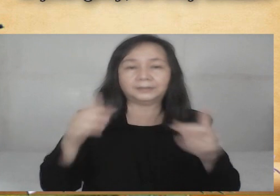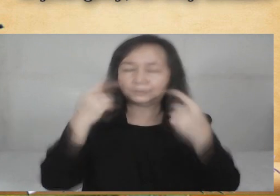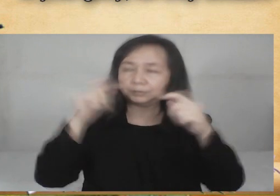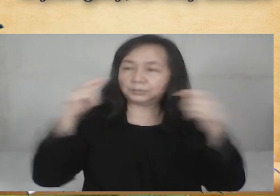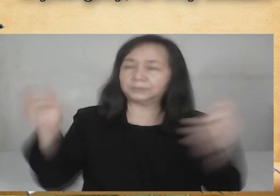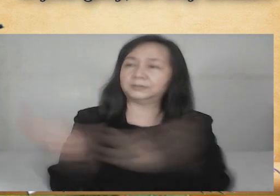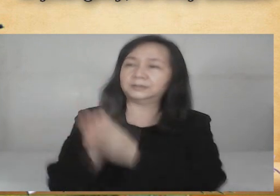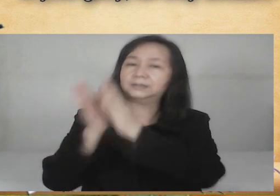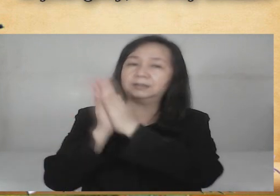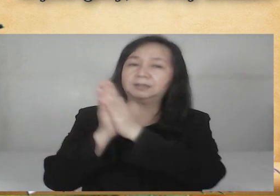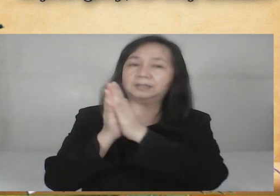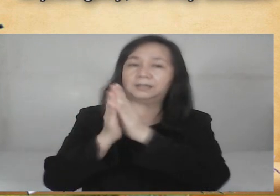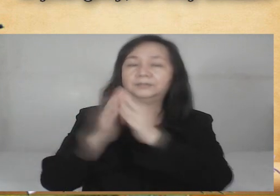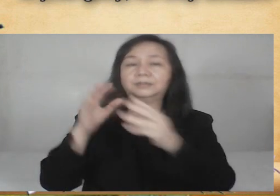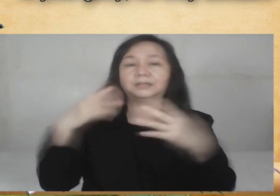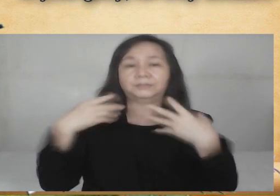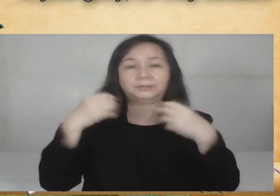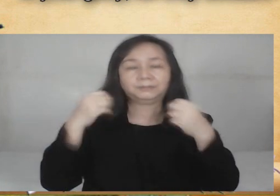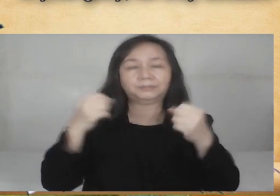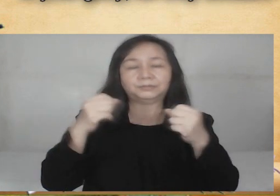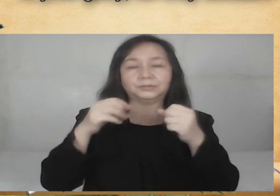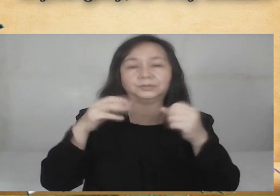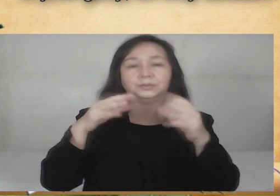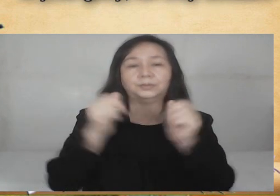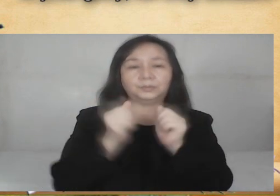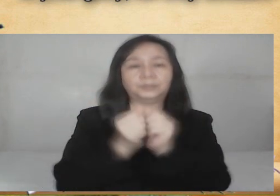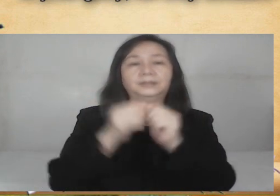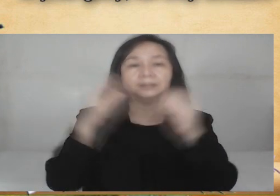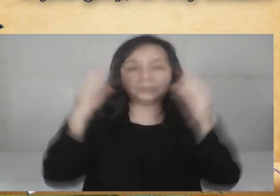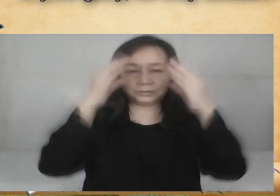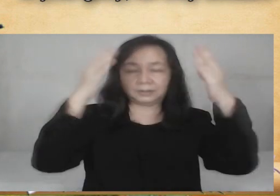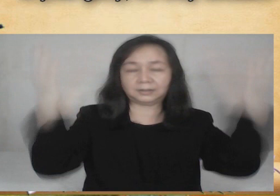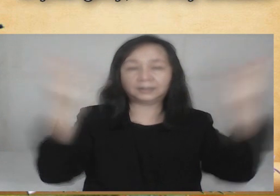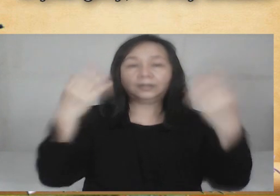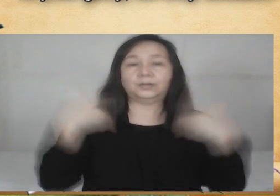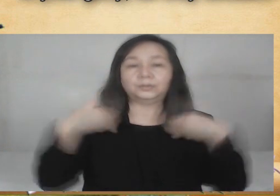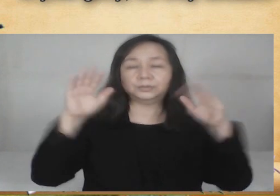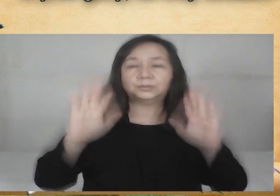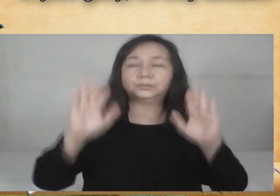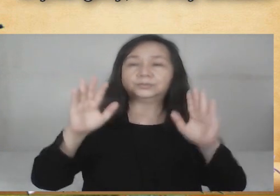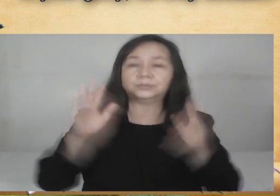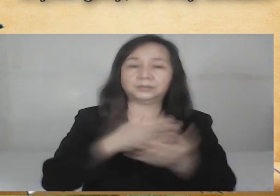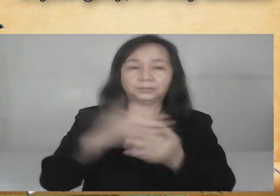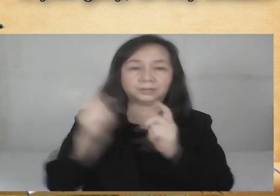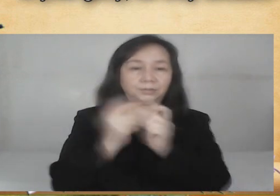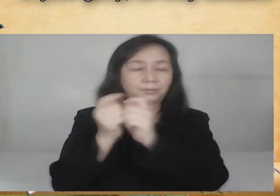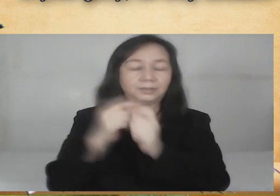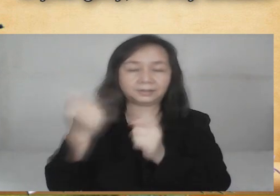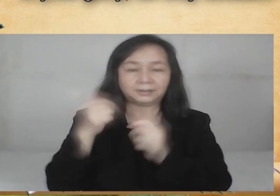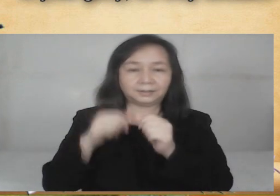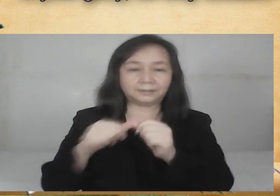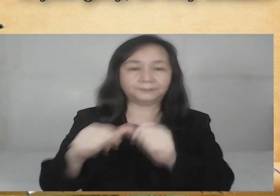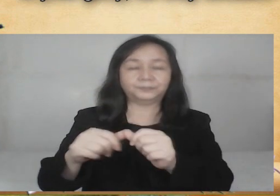people exults in your praise, and even the heavenly powers, we the angelic hosts, sing together the